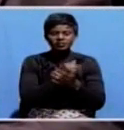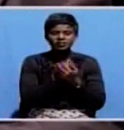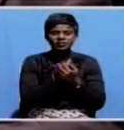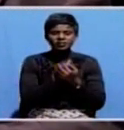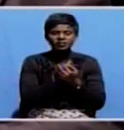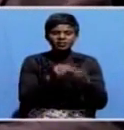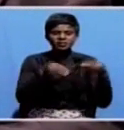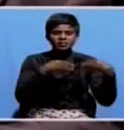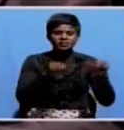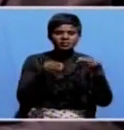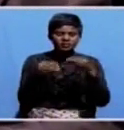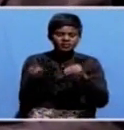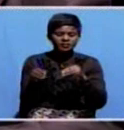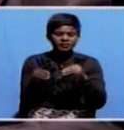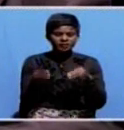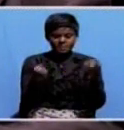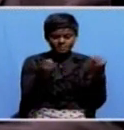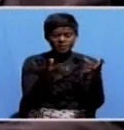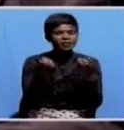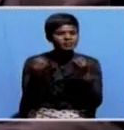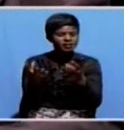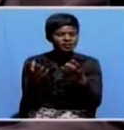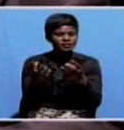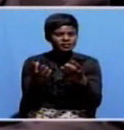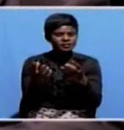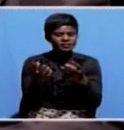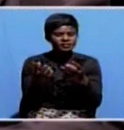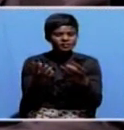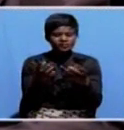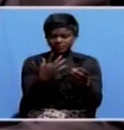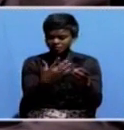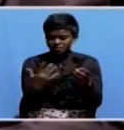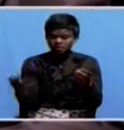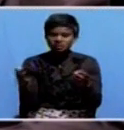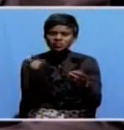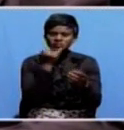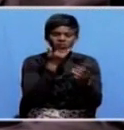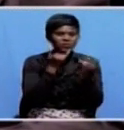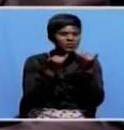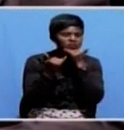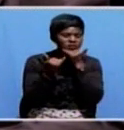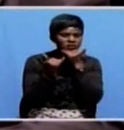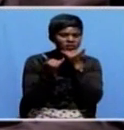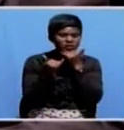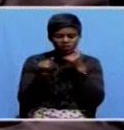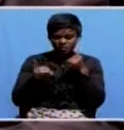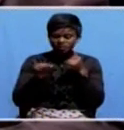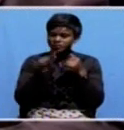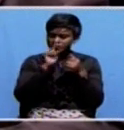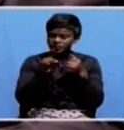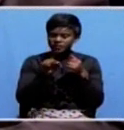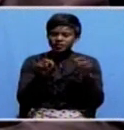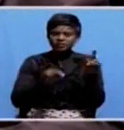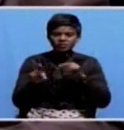There were so many things which had gone wrong. Yes, we can say people